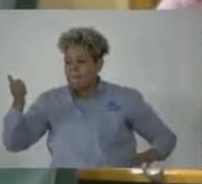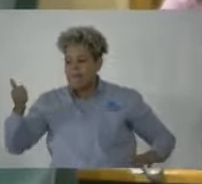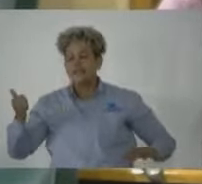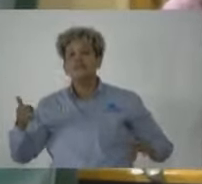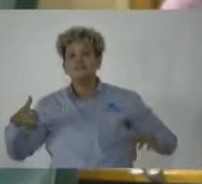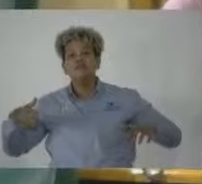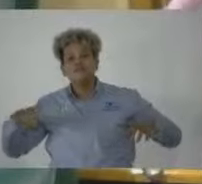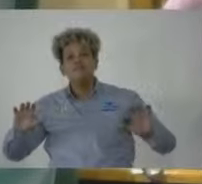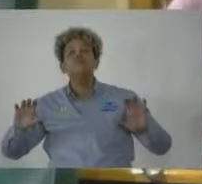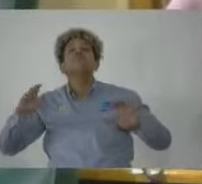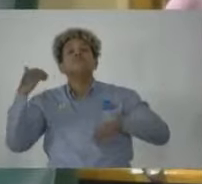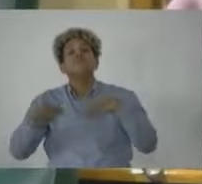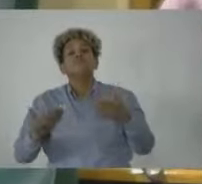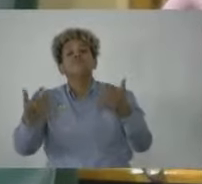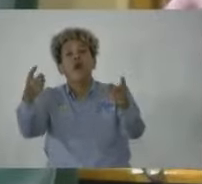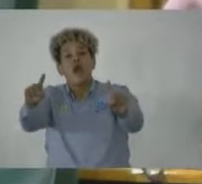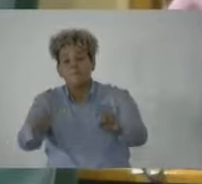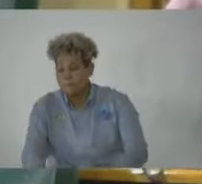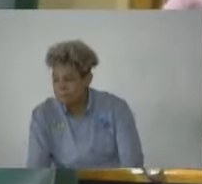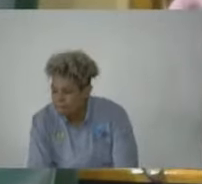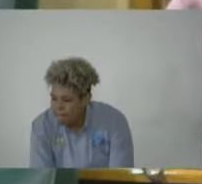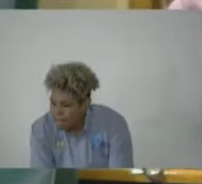chance.